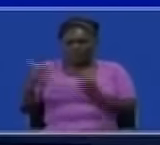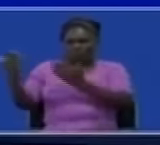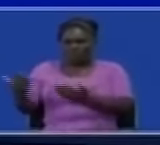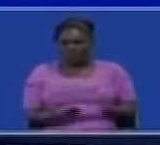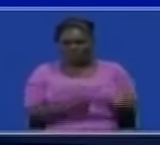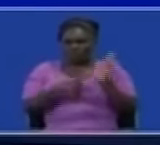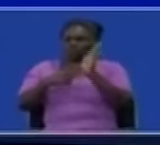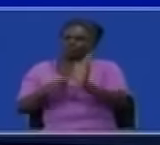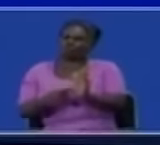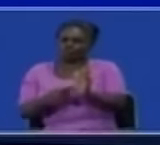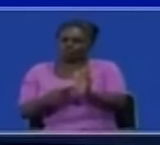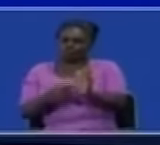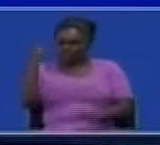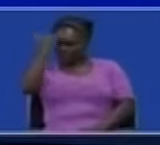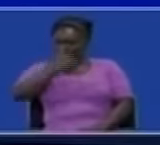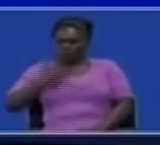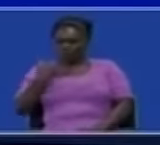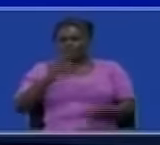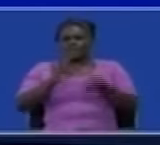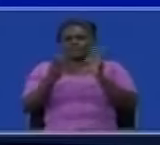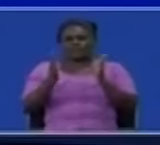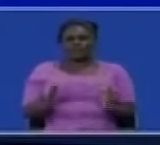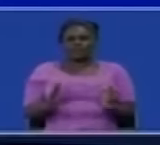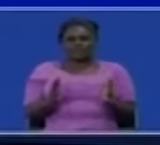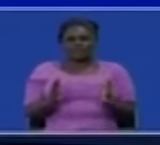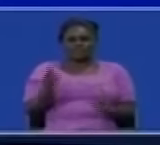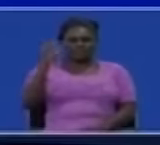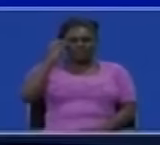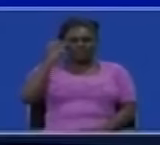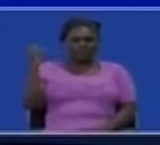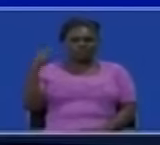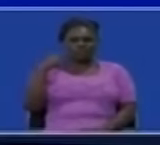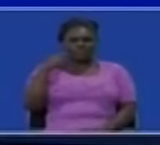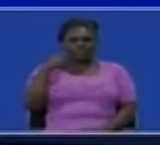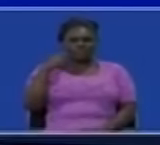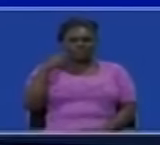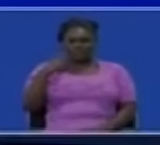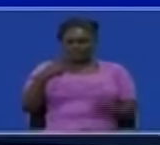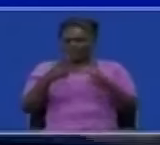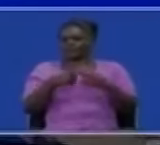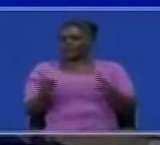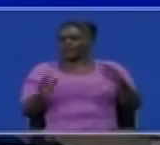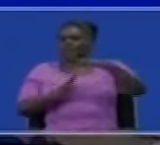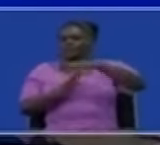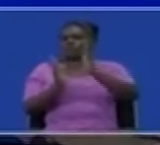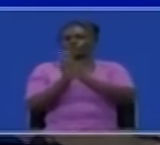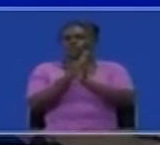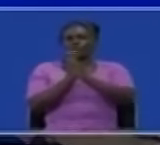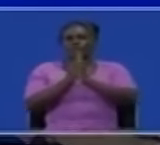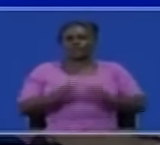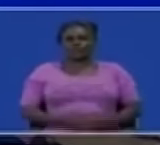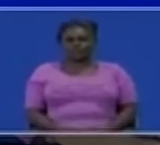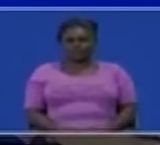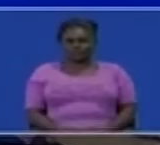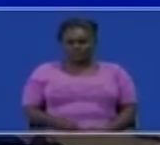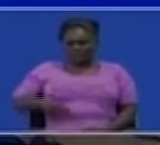I'm Yvonne Okwara Matole, and our sign language interpreter is Meresha Owiti. But let's get to our top stories of the day first.